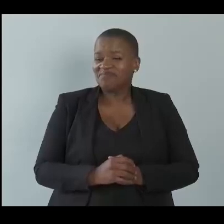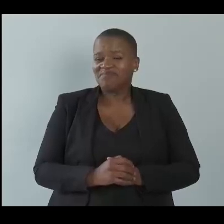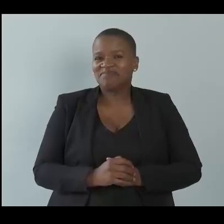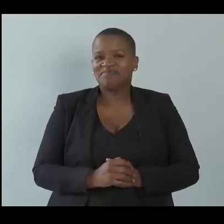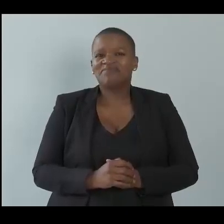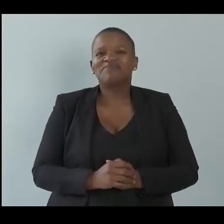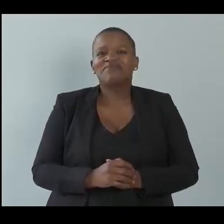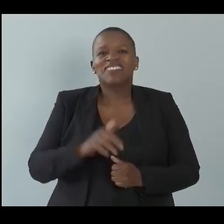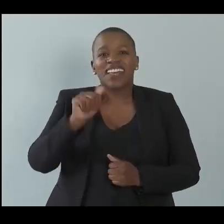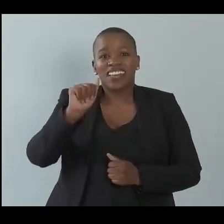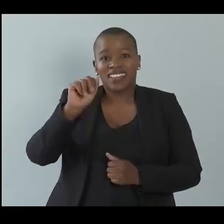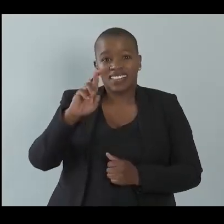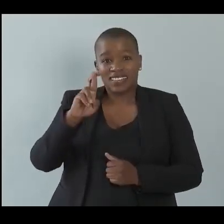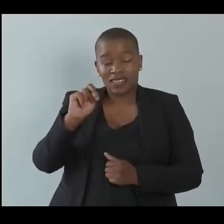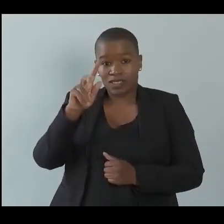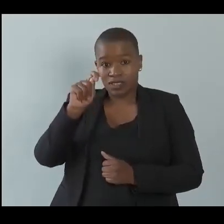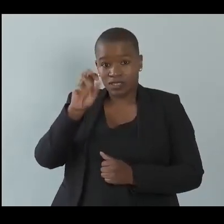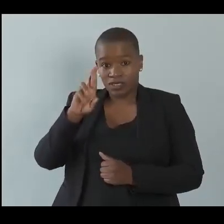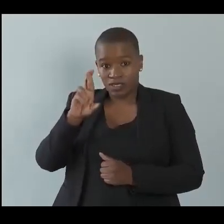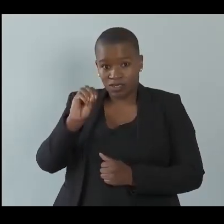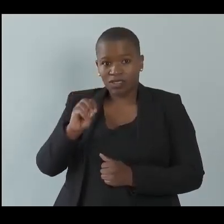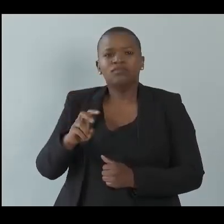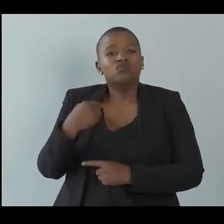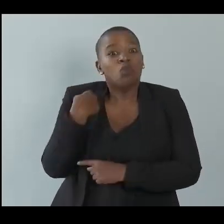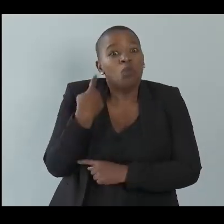Altron. Take on tomorrow.